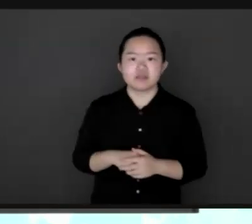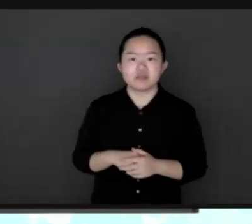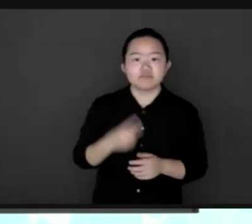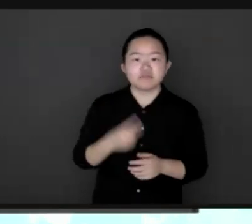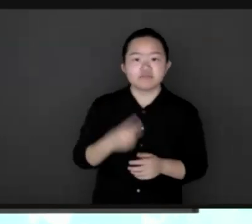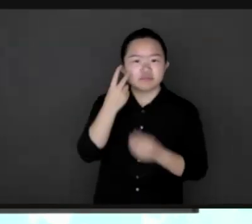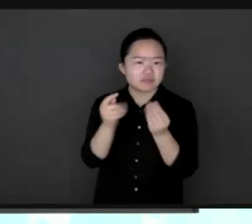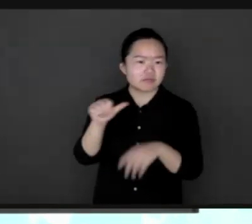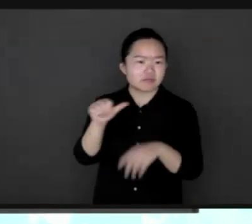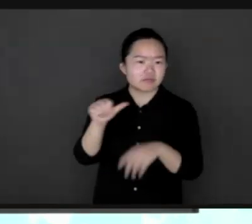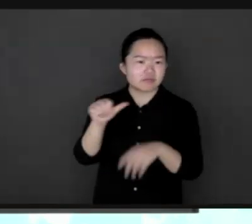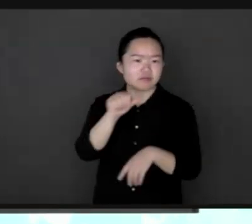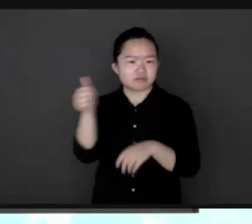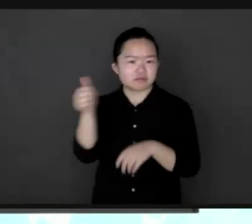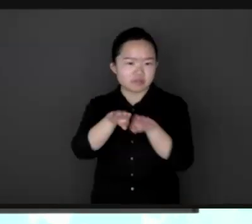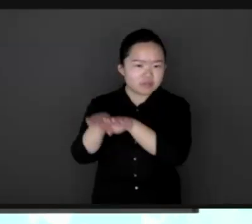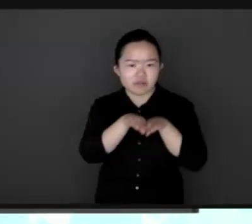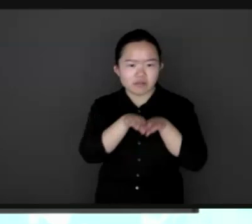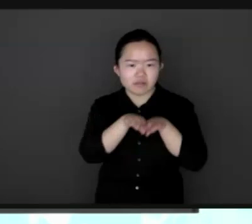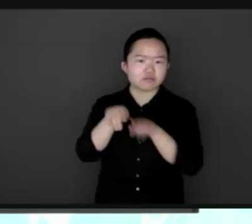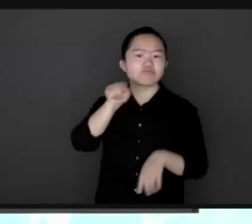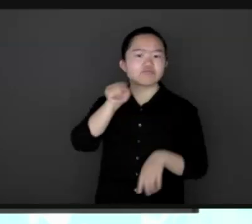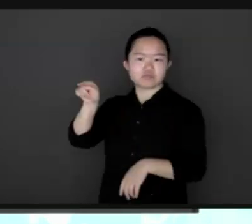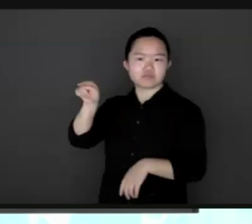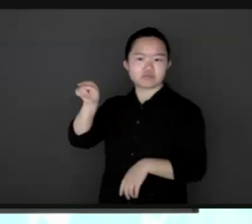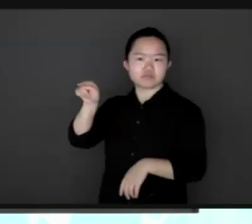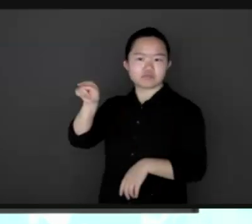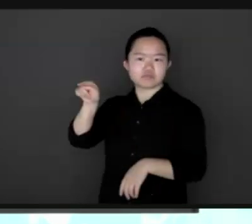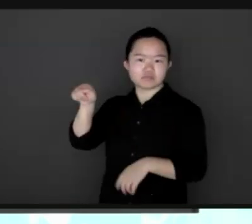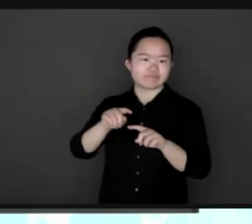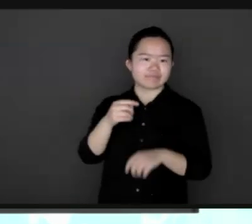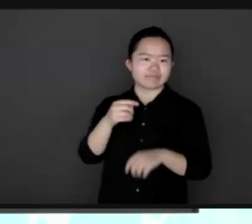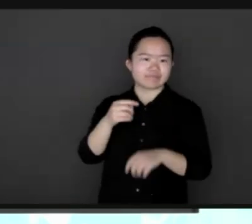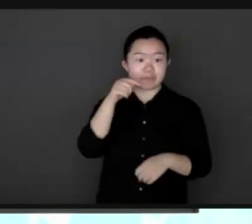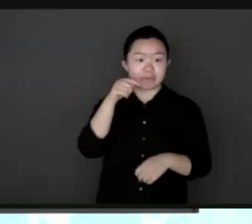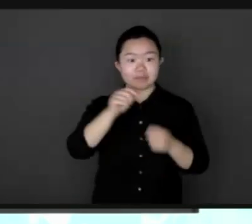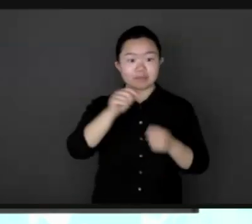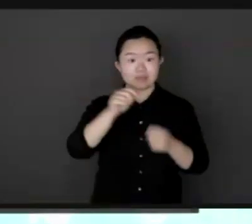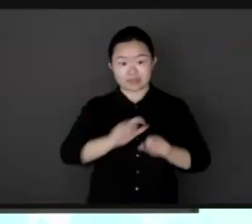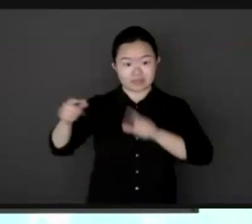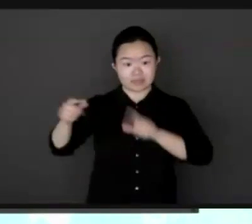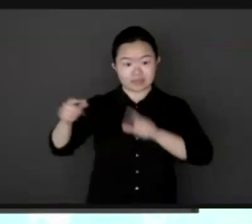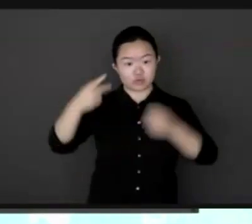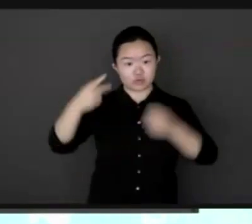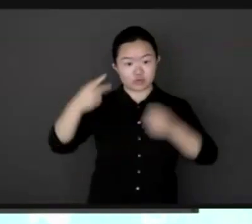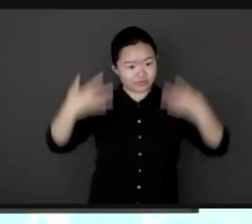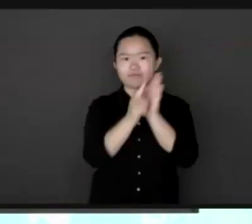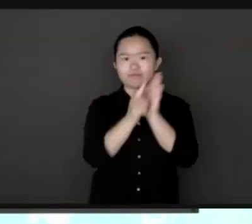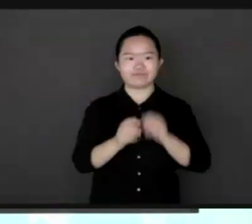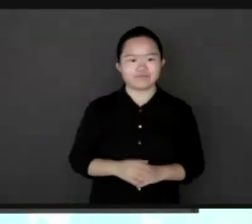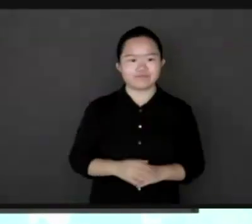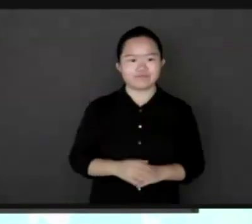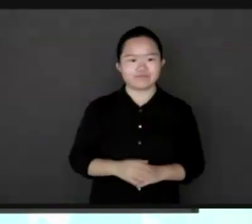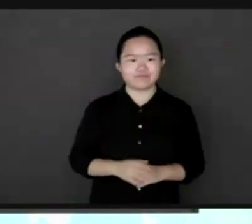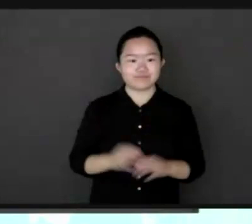thing, a better world for people with disabilities. So I hope that was my last one. Yes, celebration. So I just had some